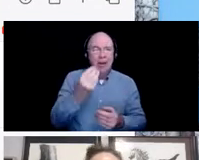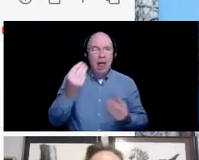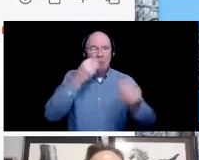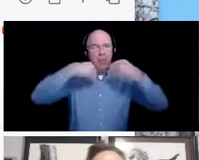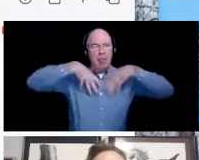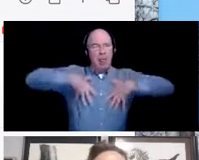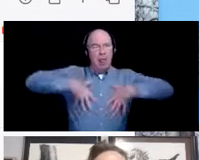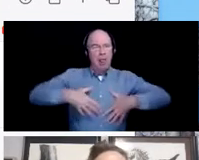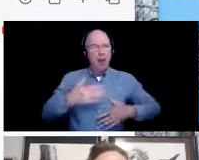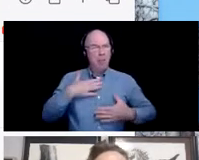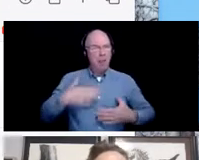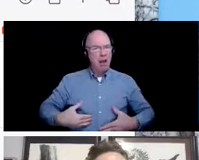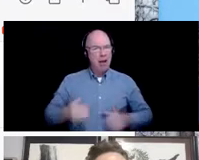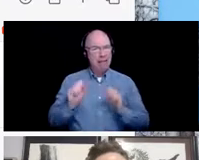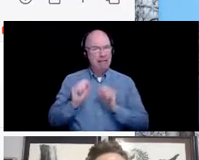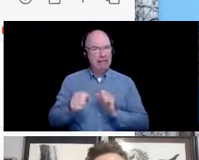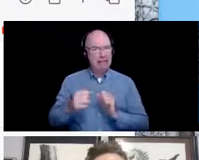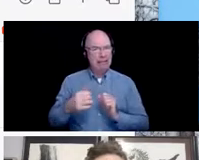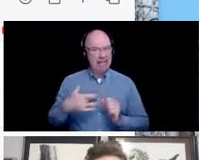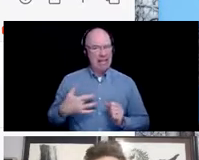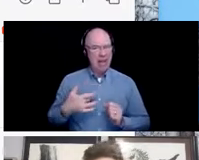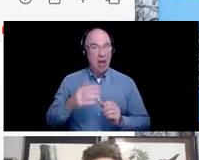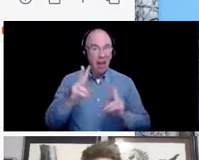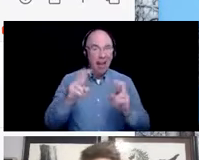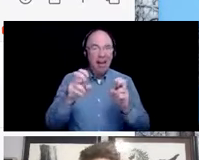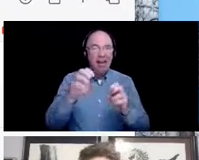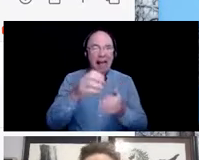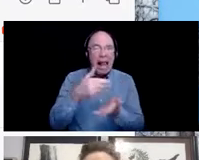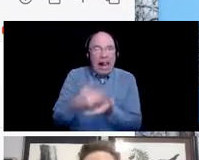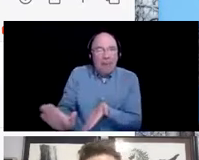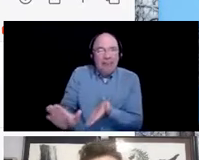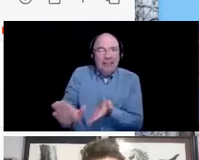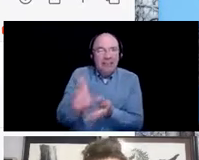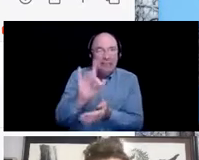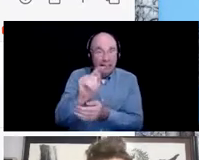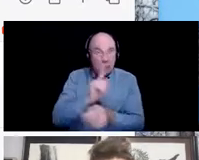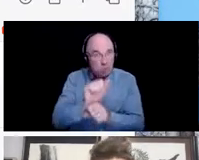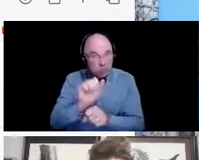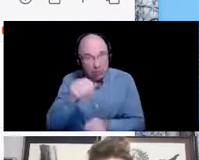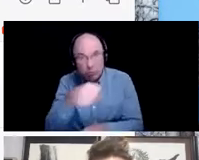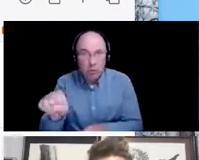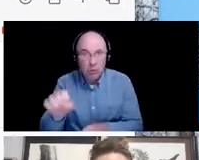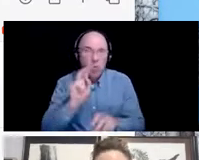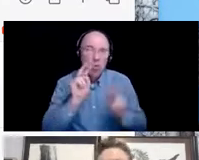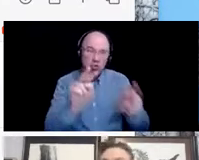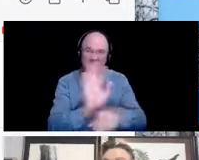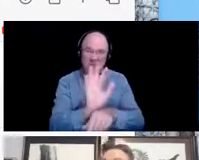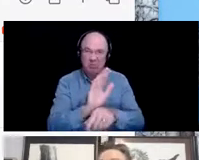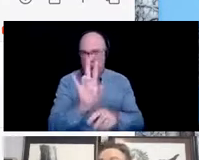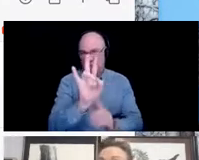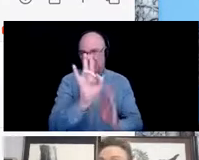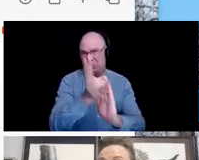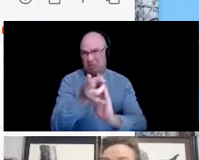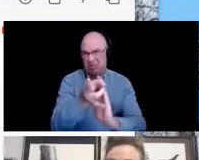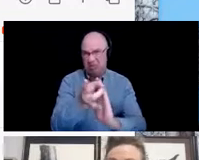do elimination diets work. We're gonna watch this quick video because it's only about 7 minutes long, and